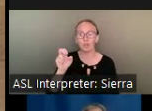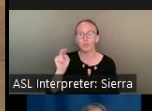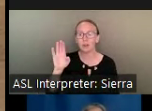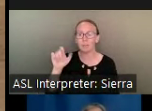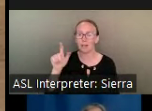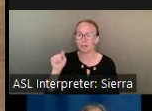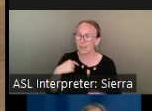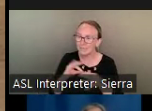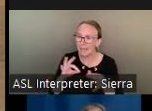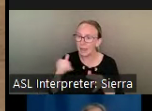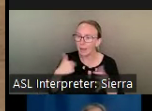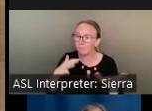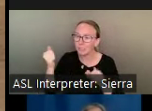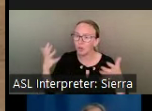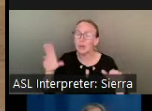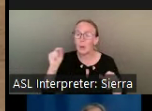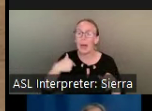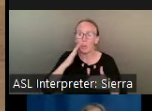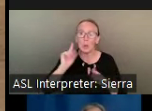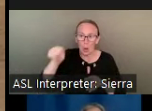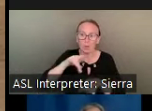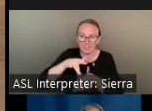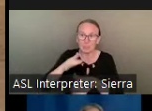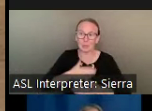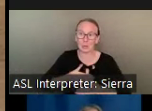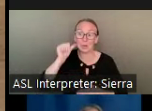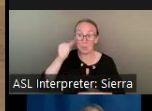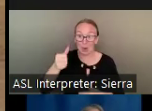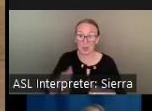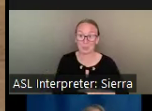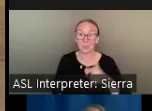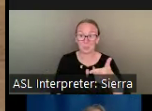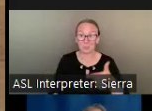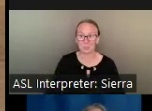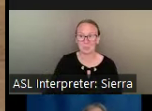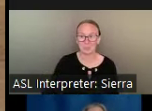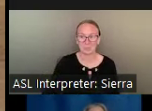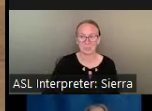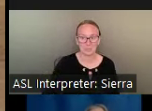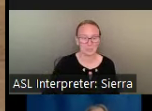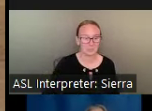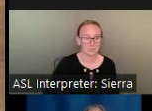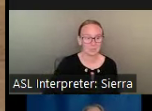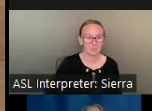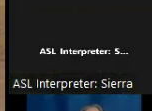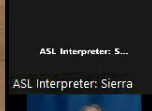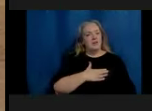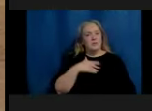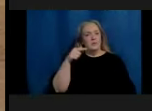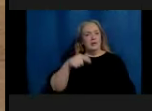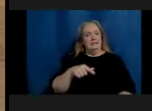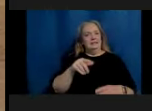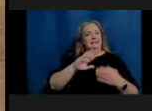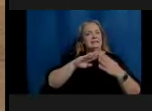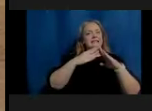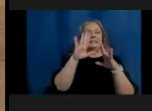like tomorrow. I really enjoyed the size and scale of the city. Like it's a city where I think a lot